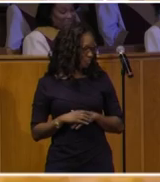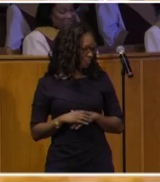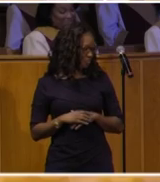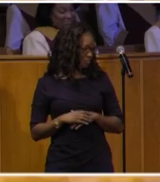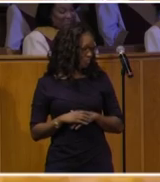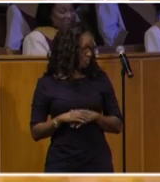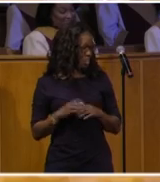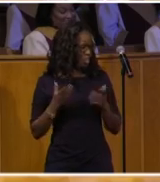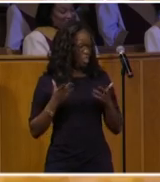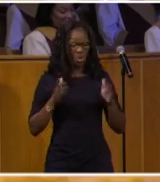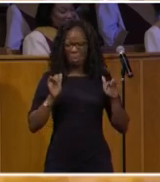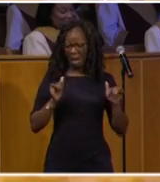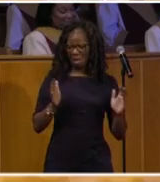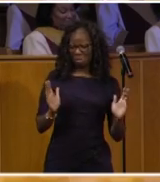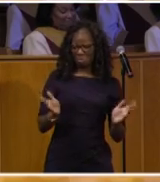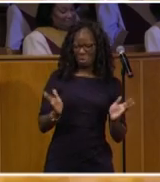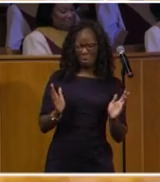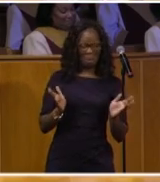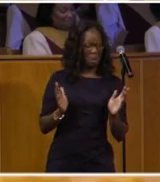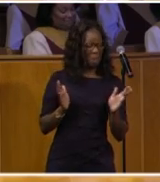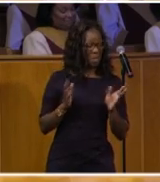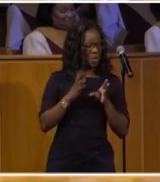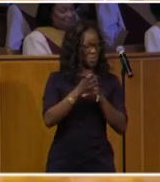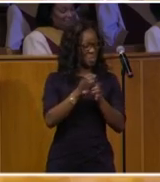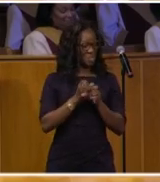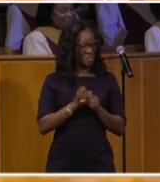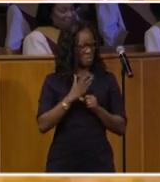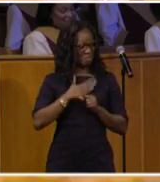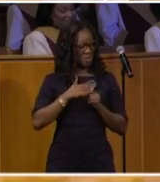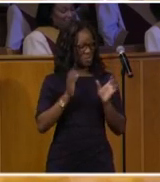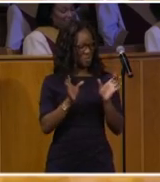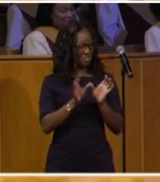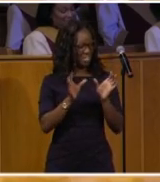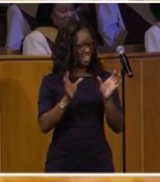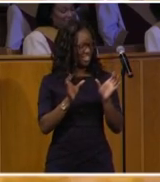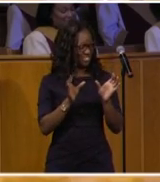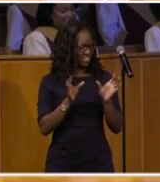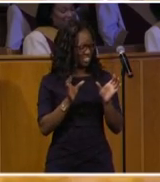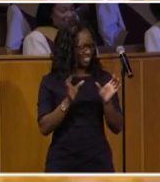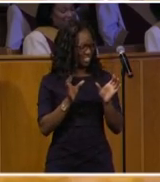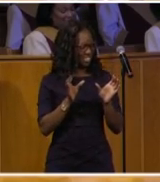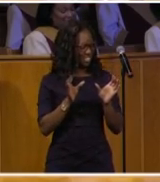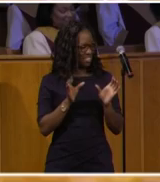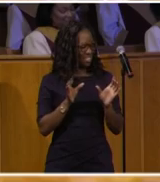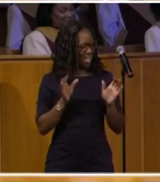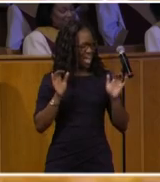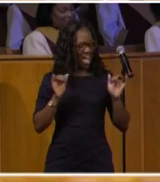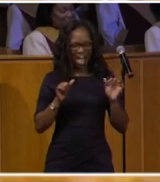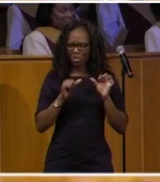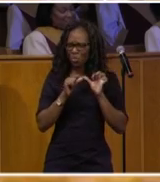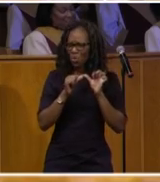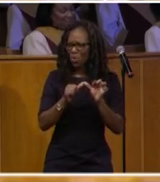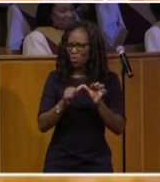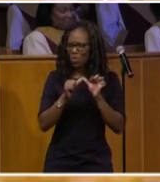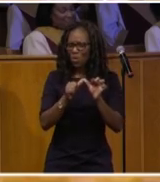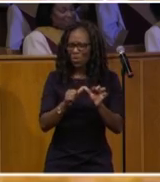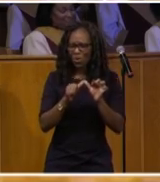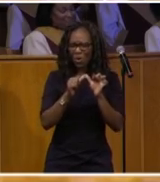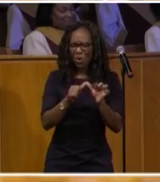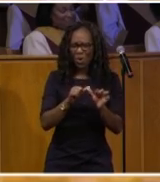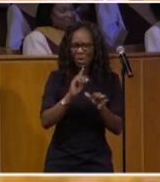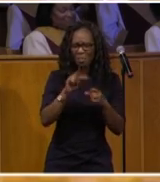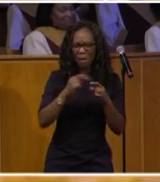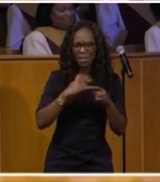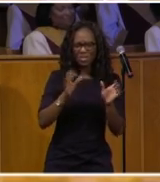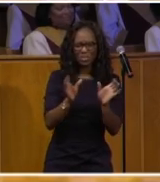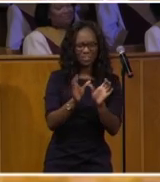You know, I could talk about receiving that certification. I could go on and on talking about it.